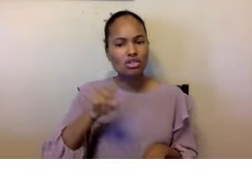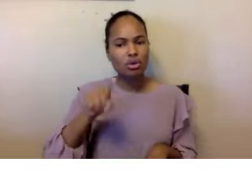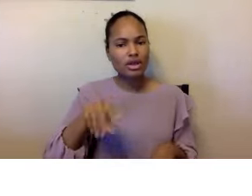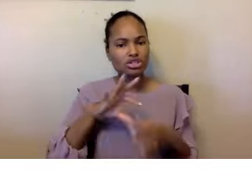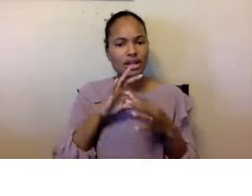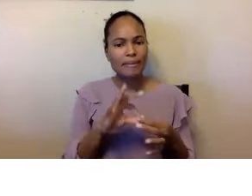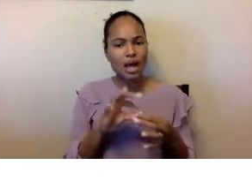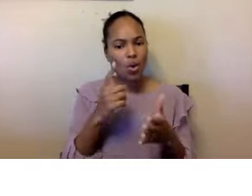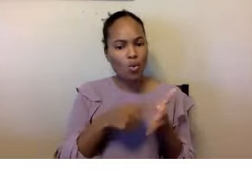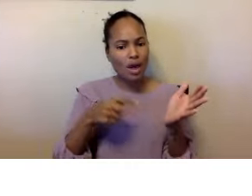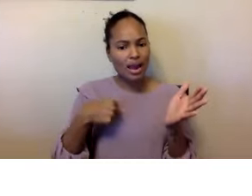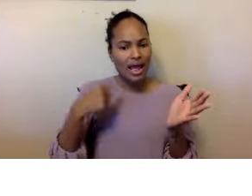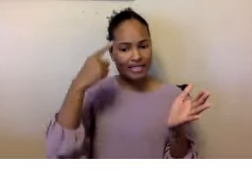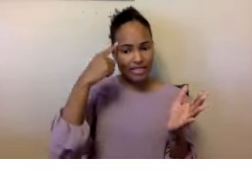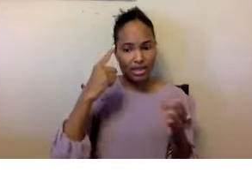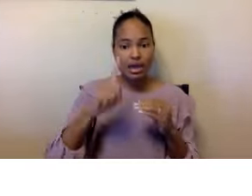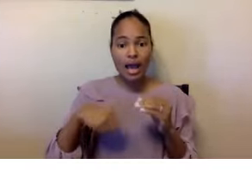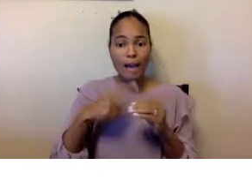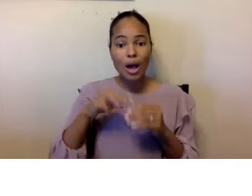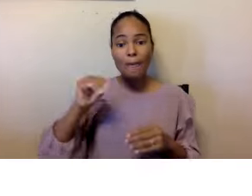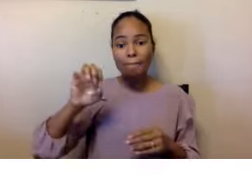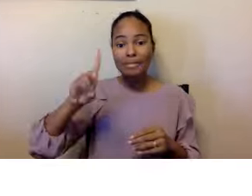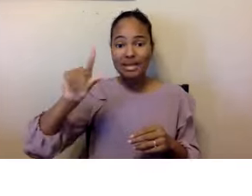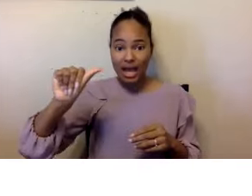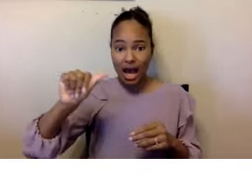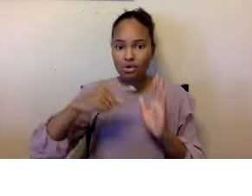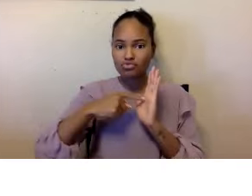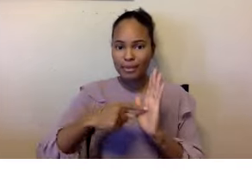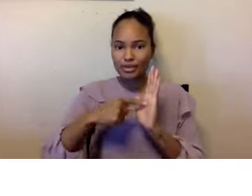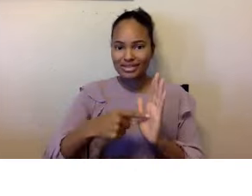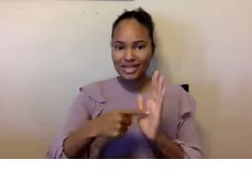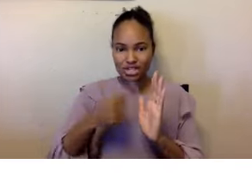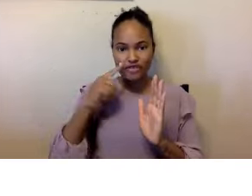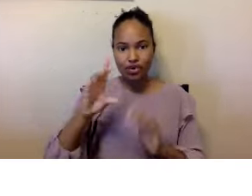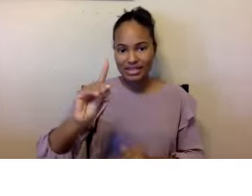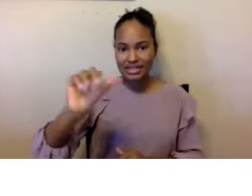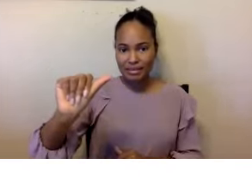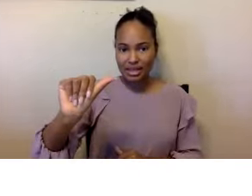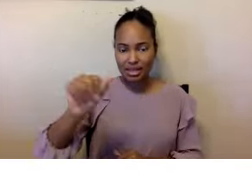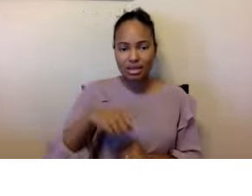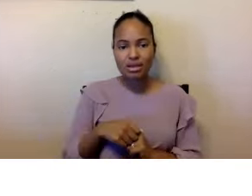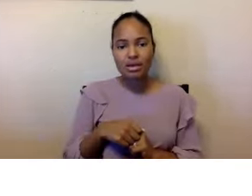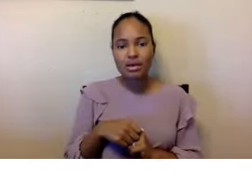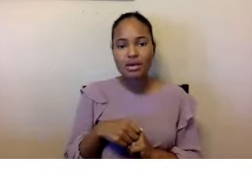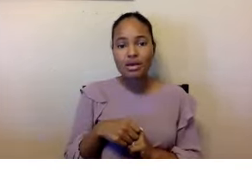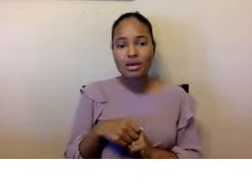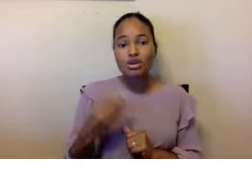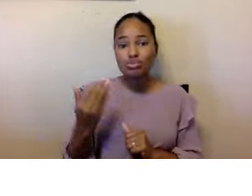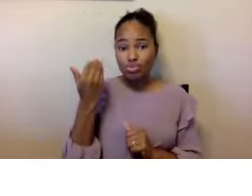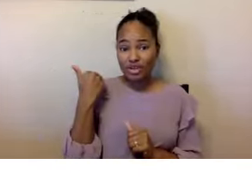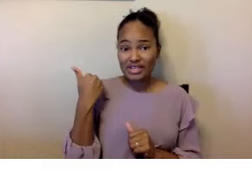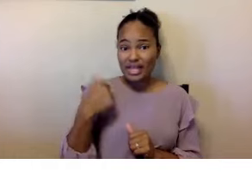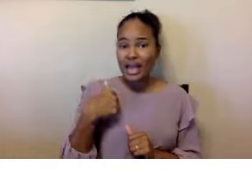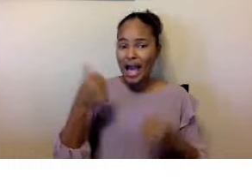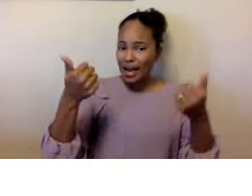what I think about media representation of disability, I actually posted a link to this